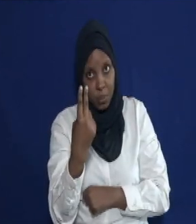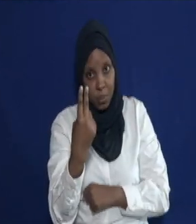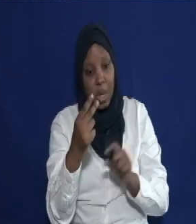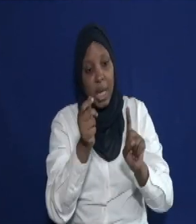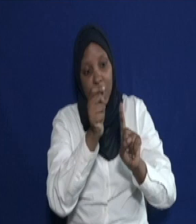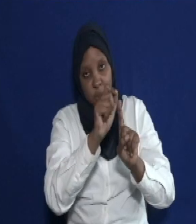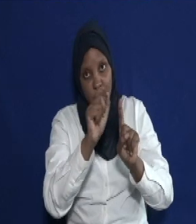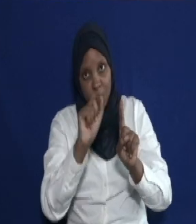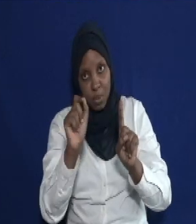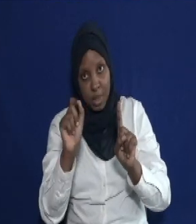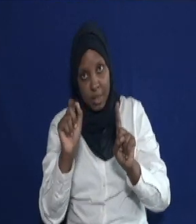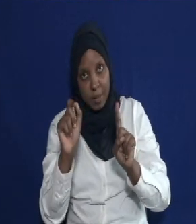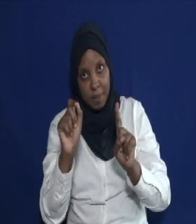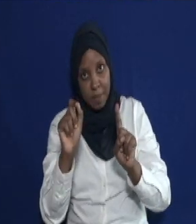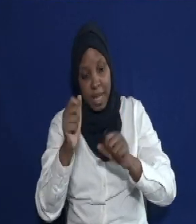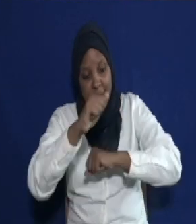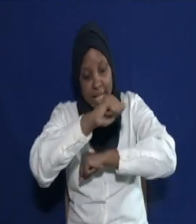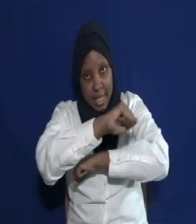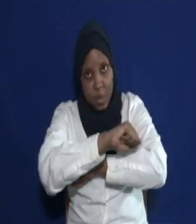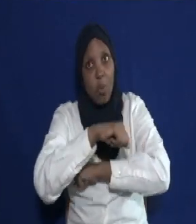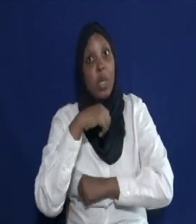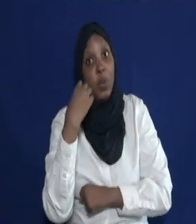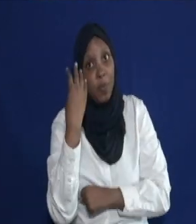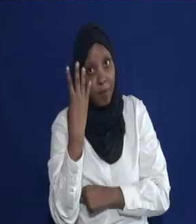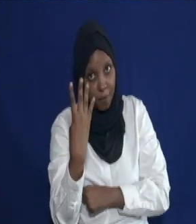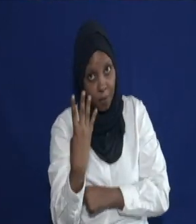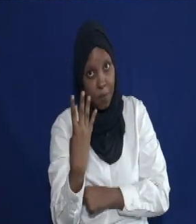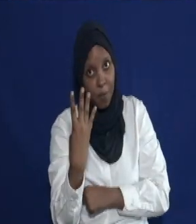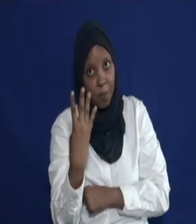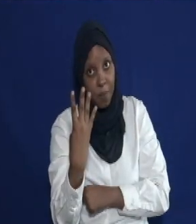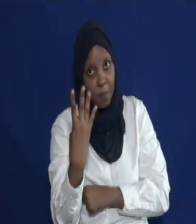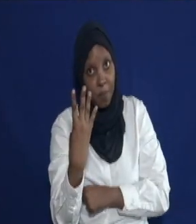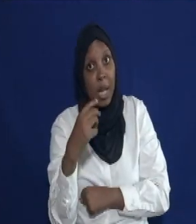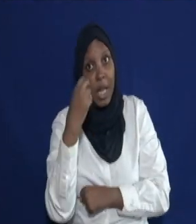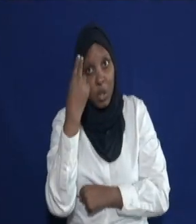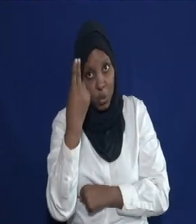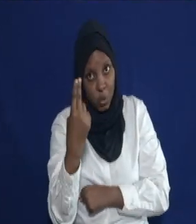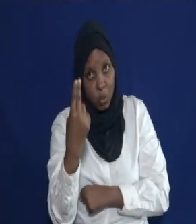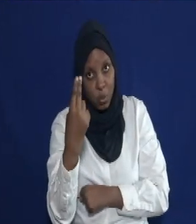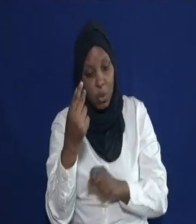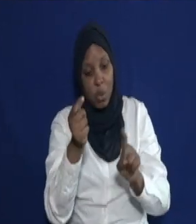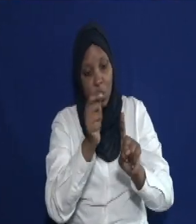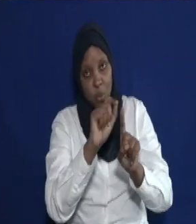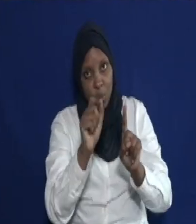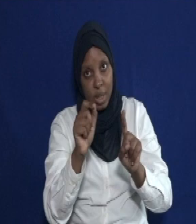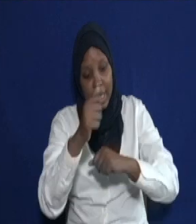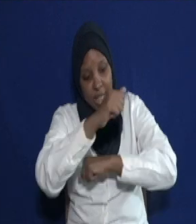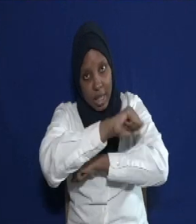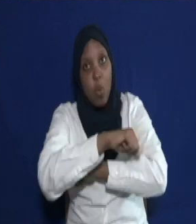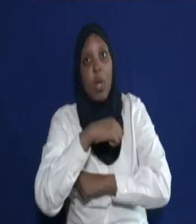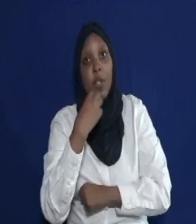squared, it is equal to 4. 2 squared is equal to 4.